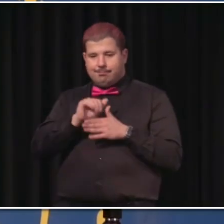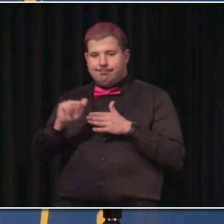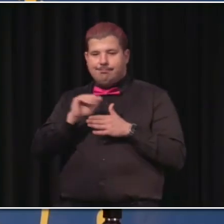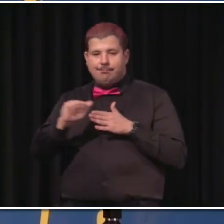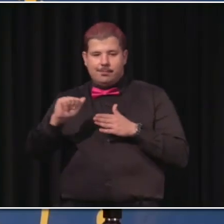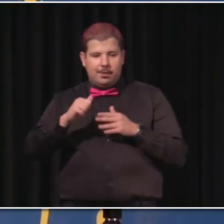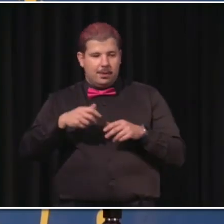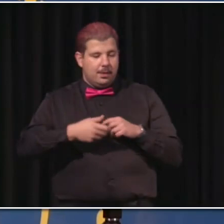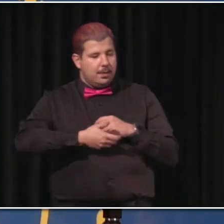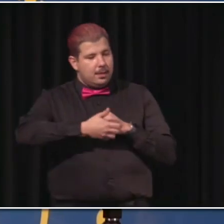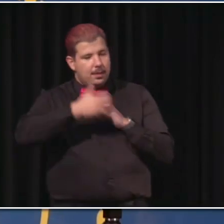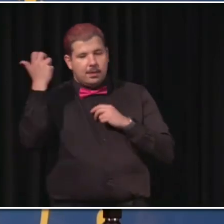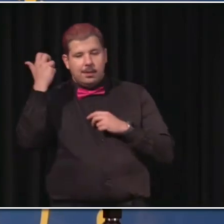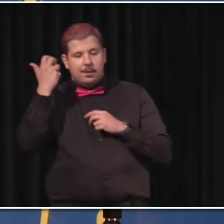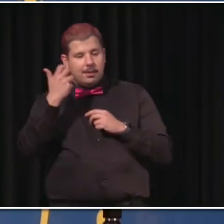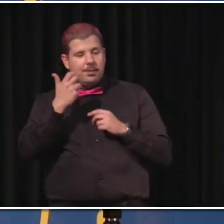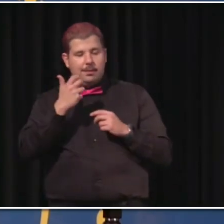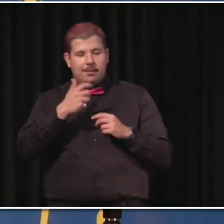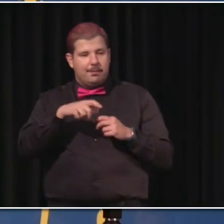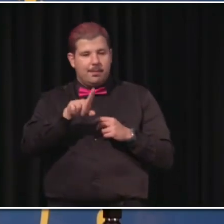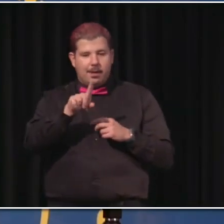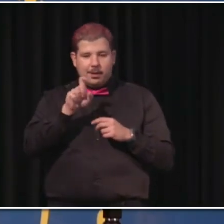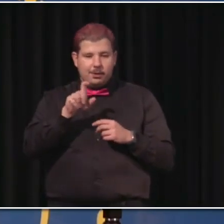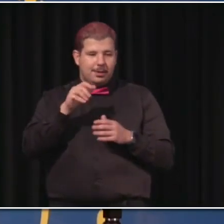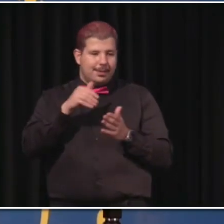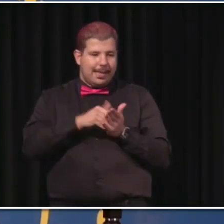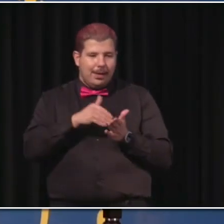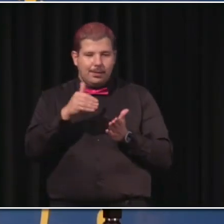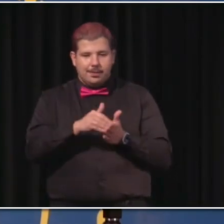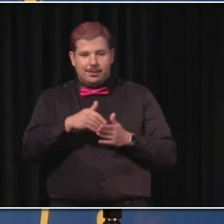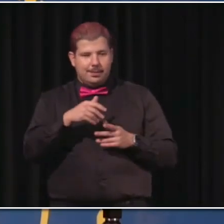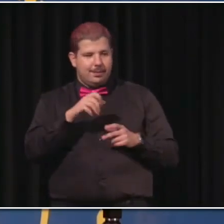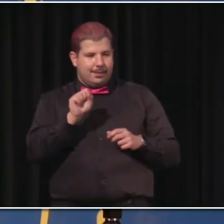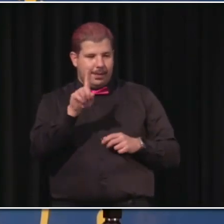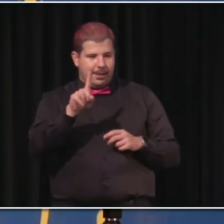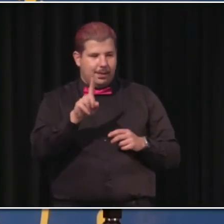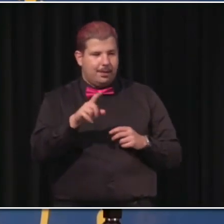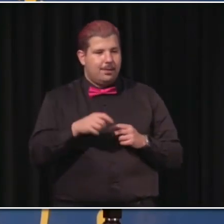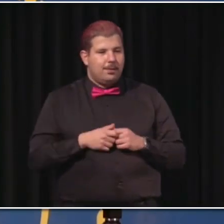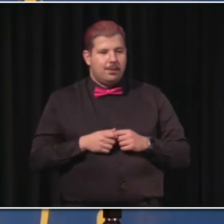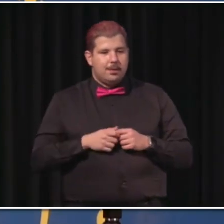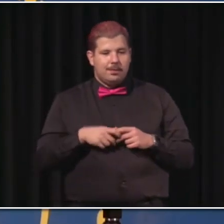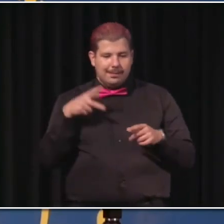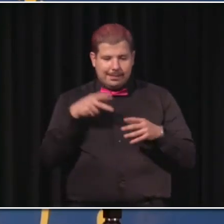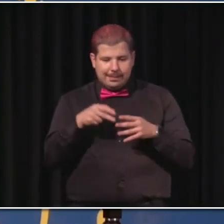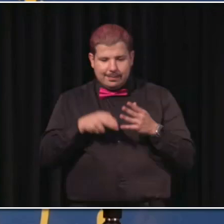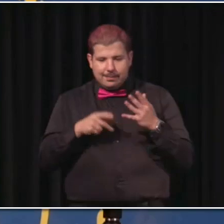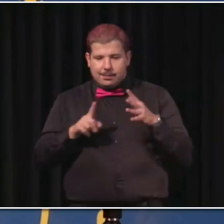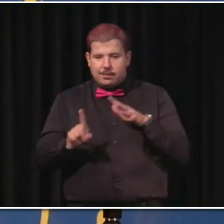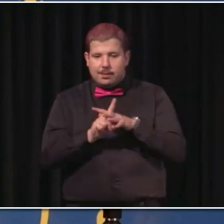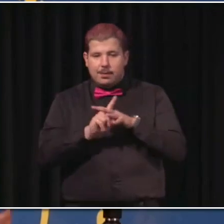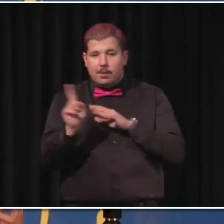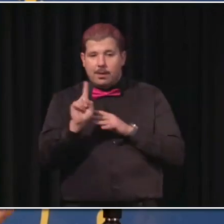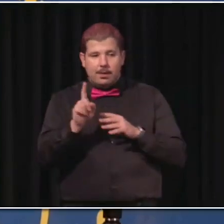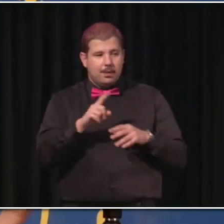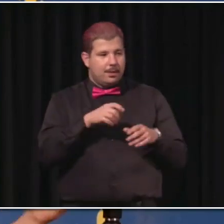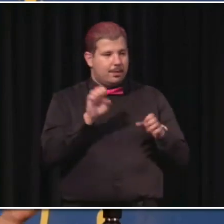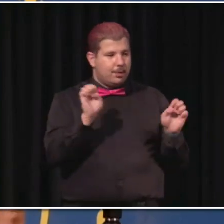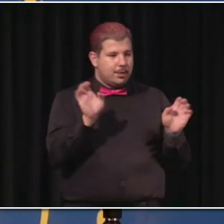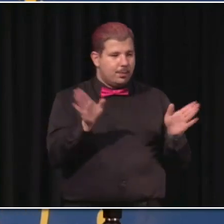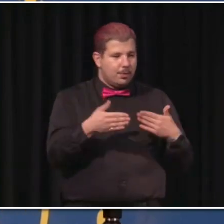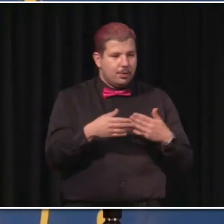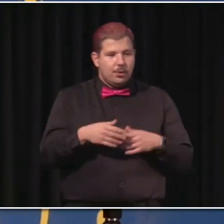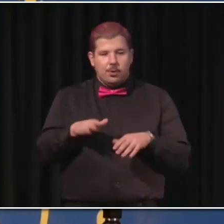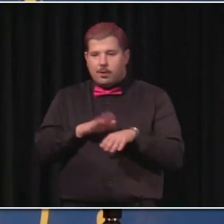care from hundreds of thousands of San Diegans. These cuts would show up in our emergency rooms, on our streets, in